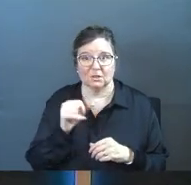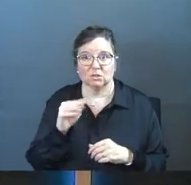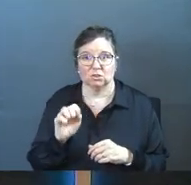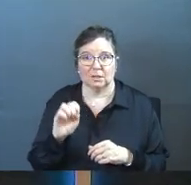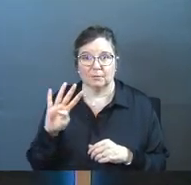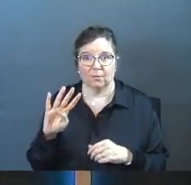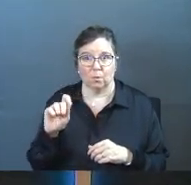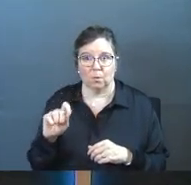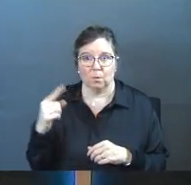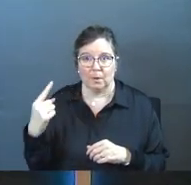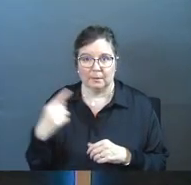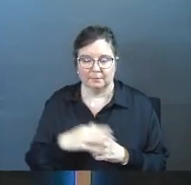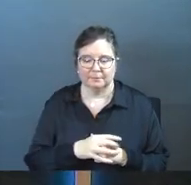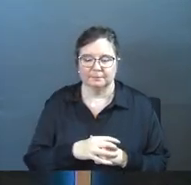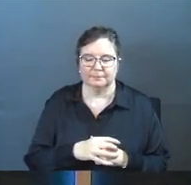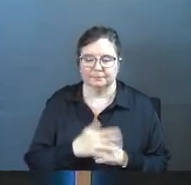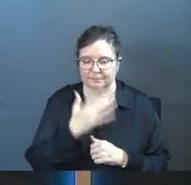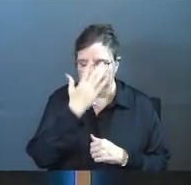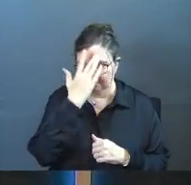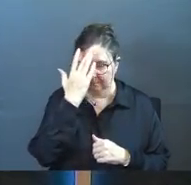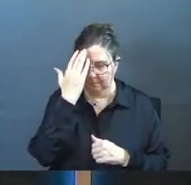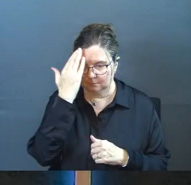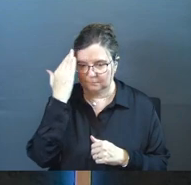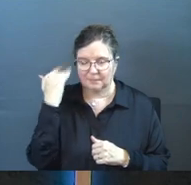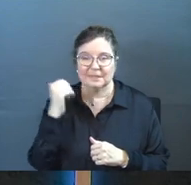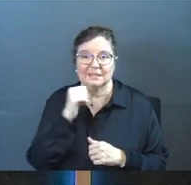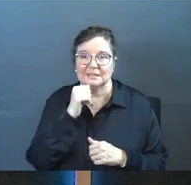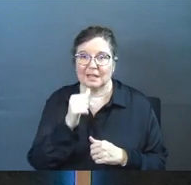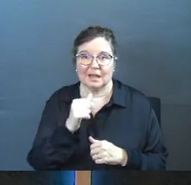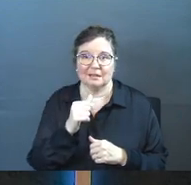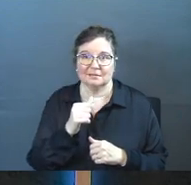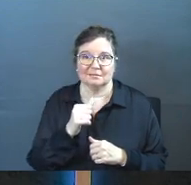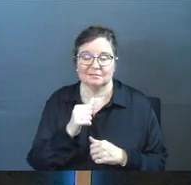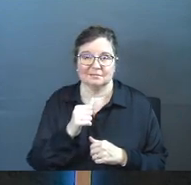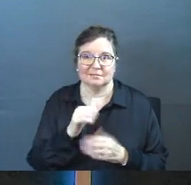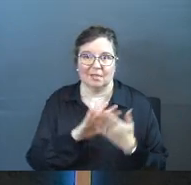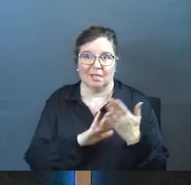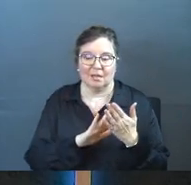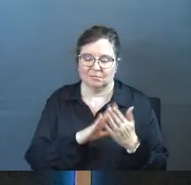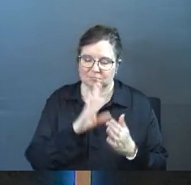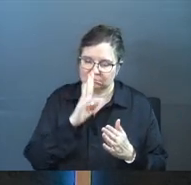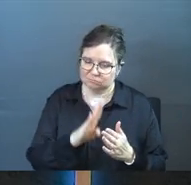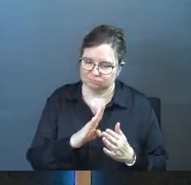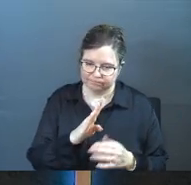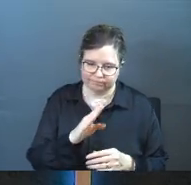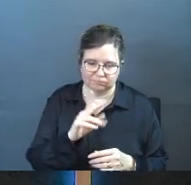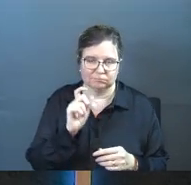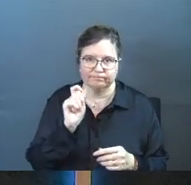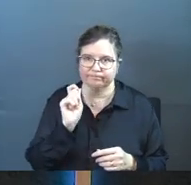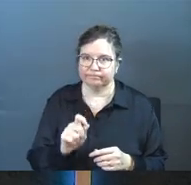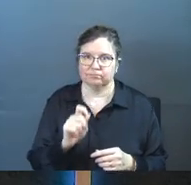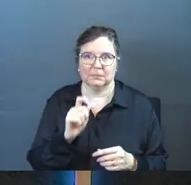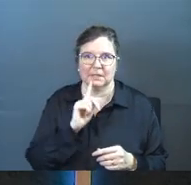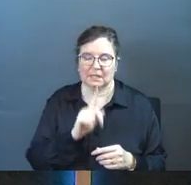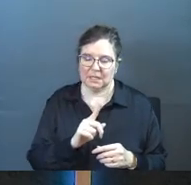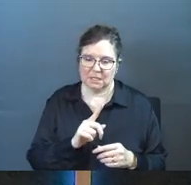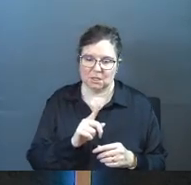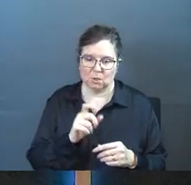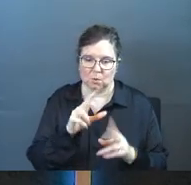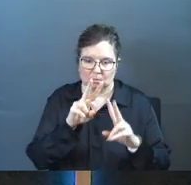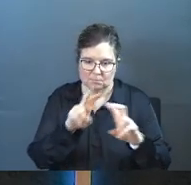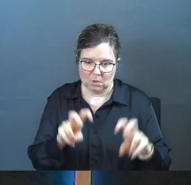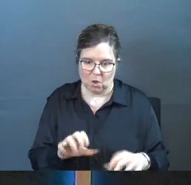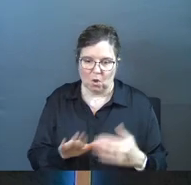chapter 4, verse 1. James does not pull punches. James is going to go after us. He is going to